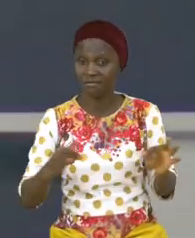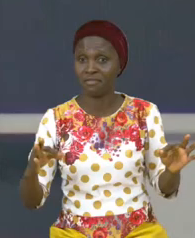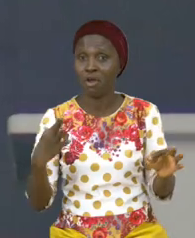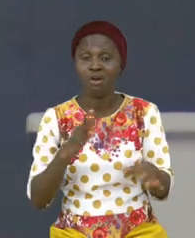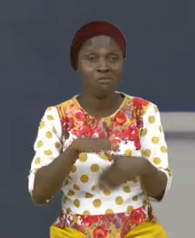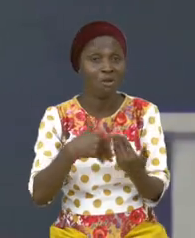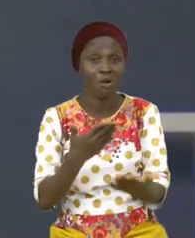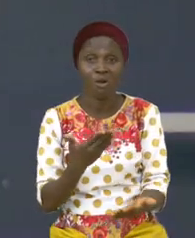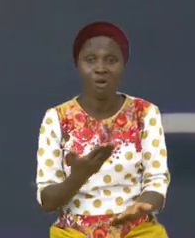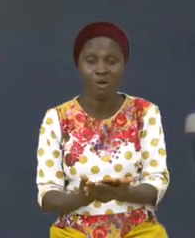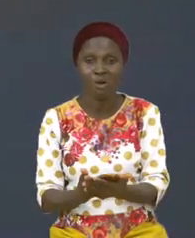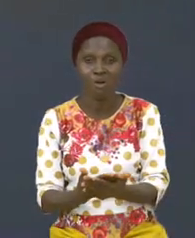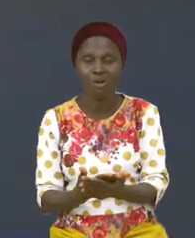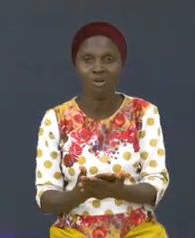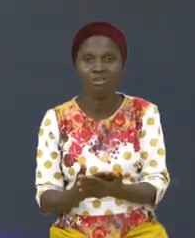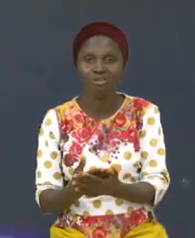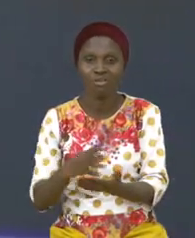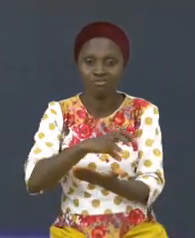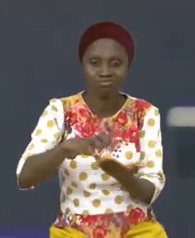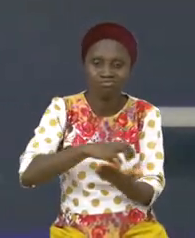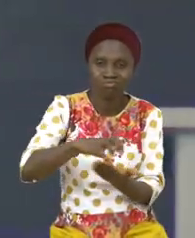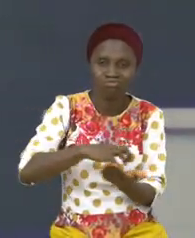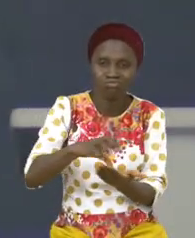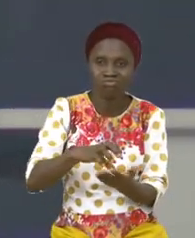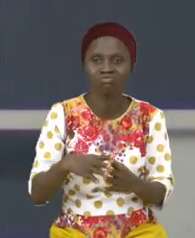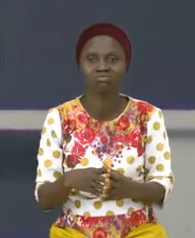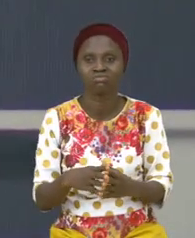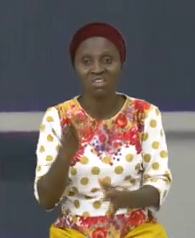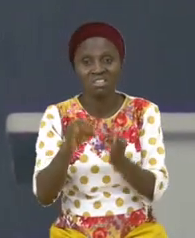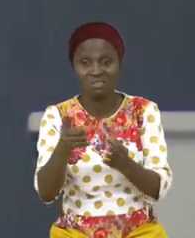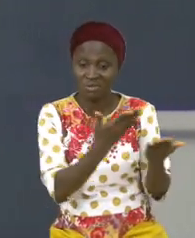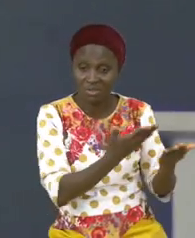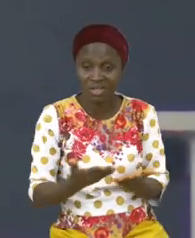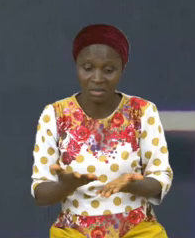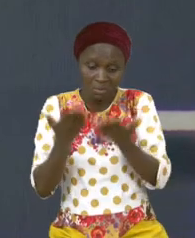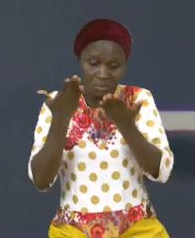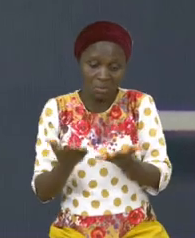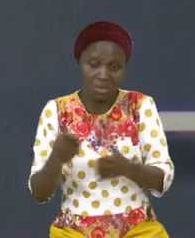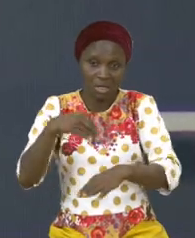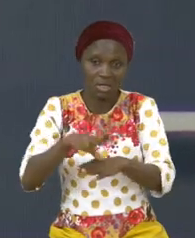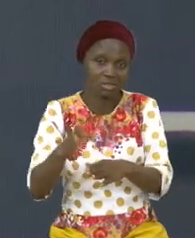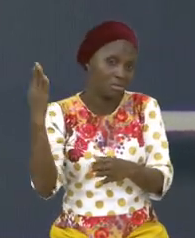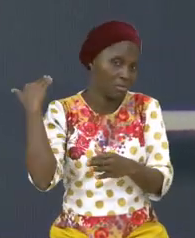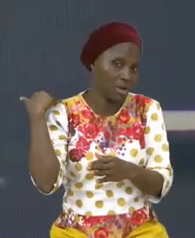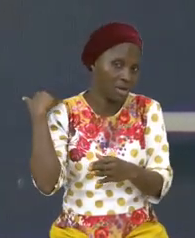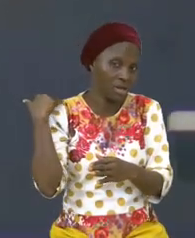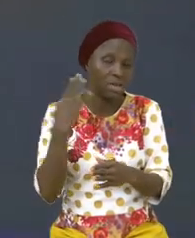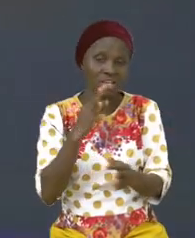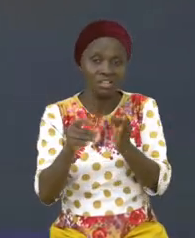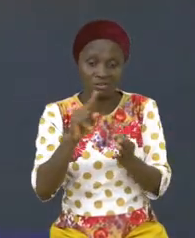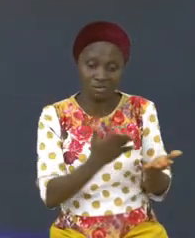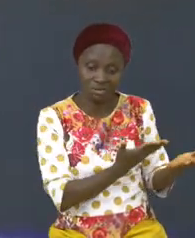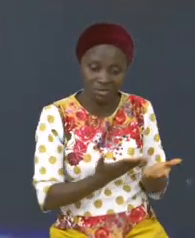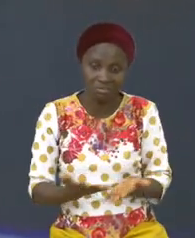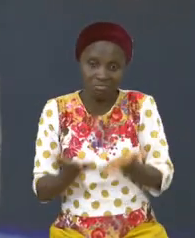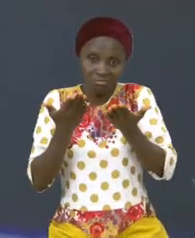all entanglements. If you carry load at the back, if you carry load